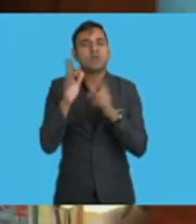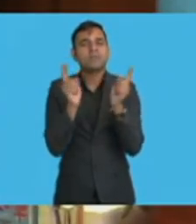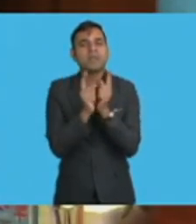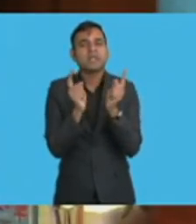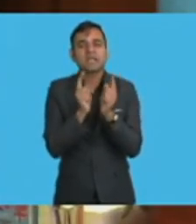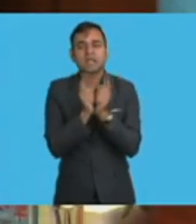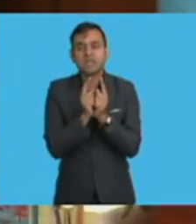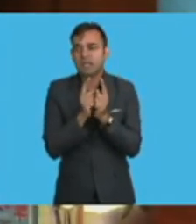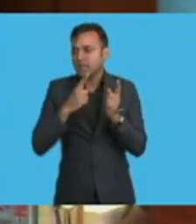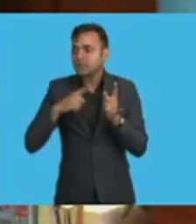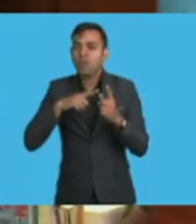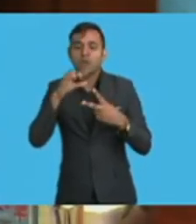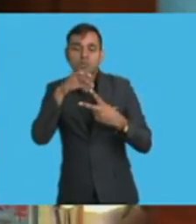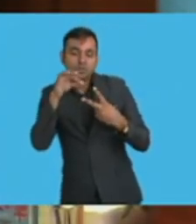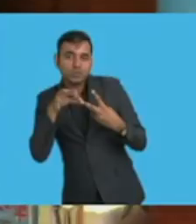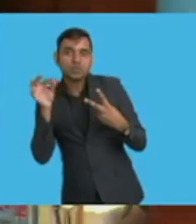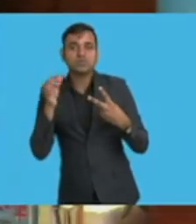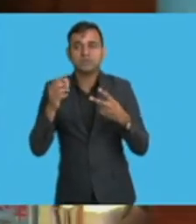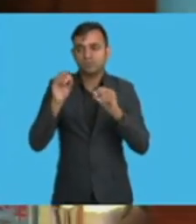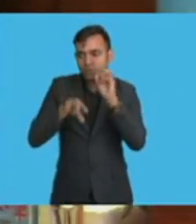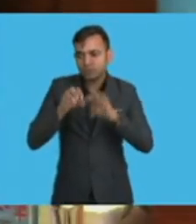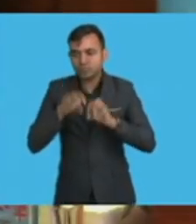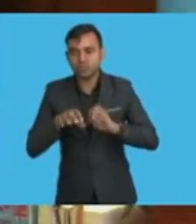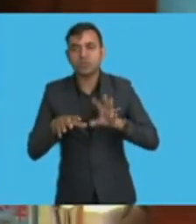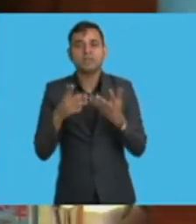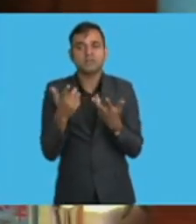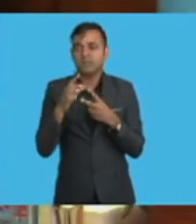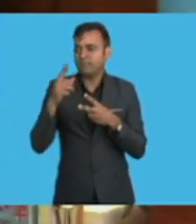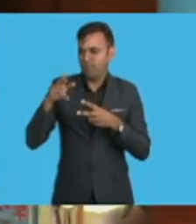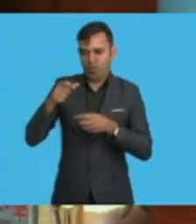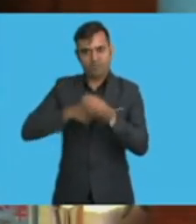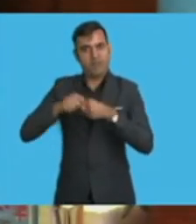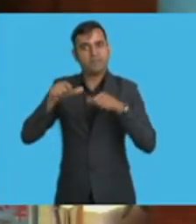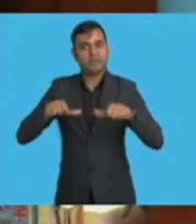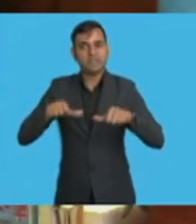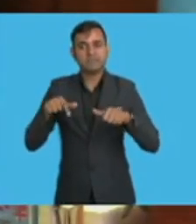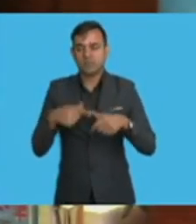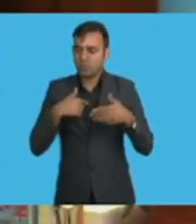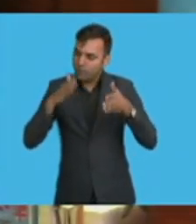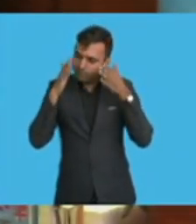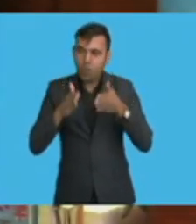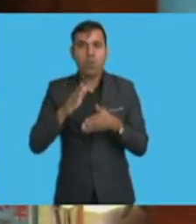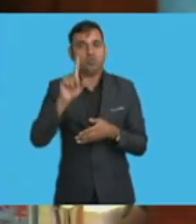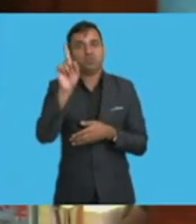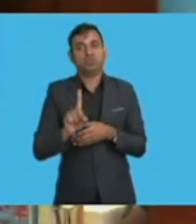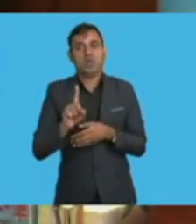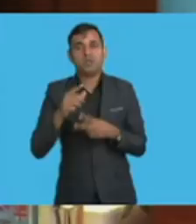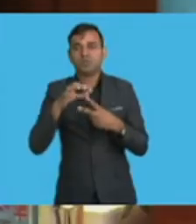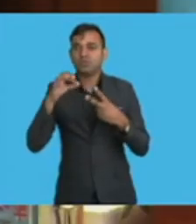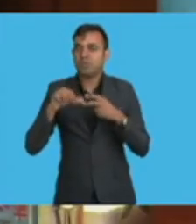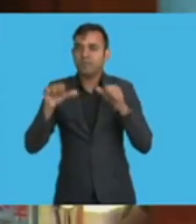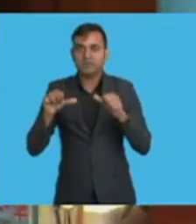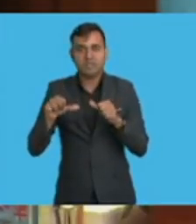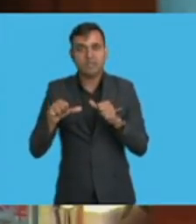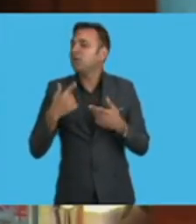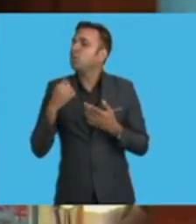other parliamentary business on the day. The Business Committee was further informed that with the concurrence of the Speaker, who is also the chairperson